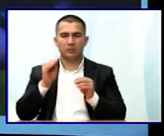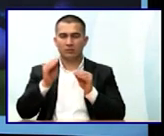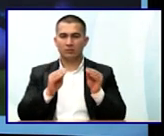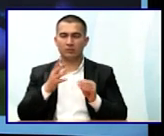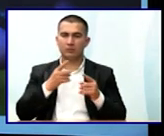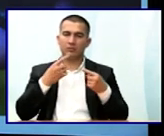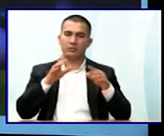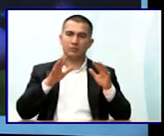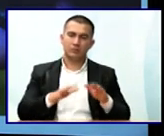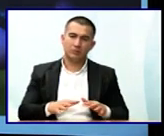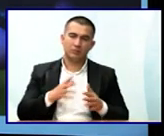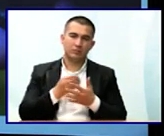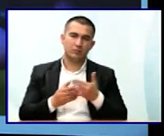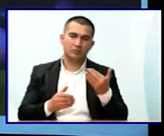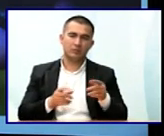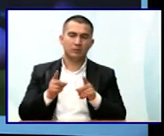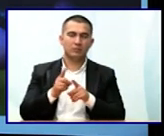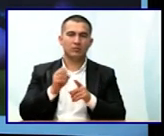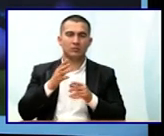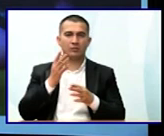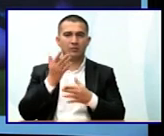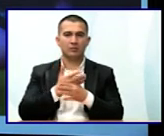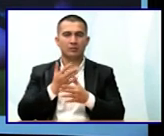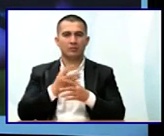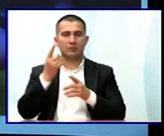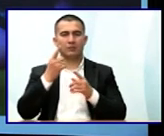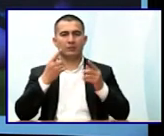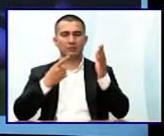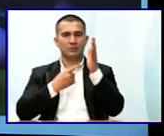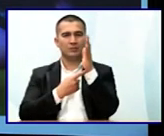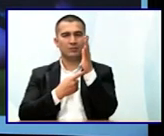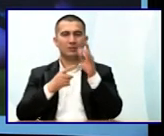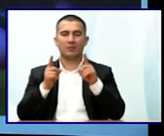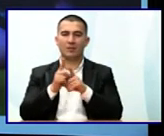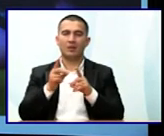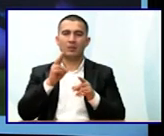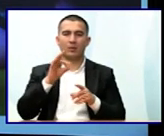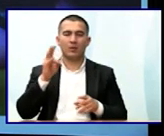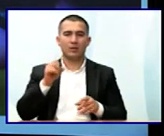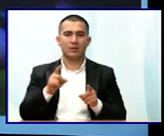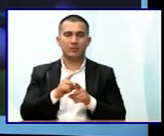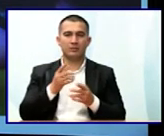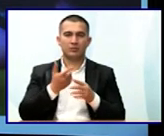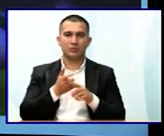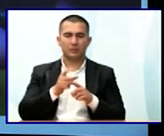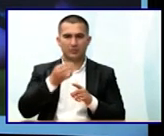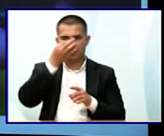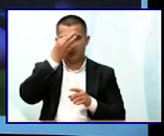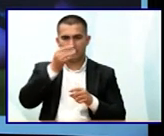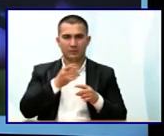esa ponaga o'xshab kesib olinadi. Payvand tag esa tekis